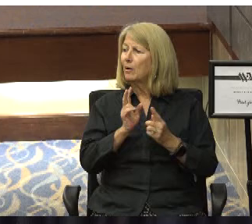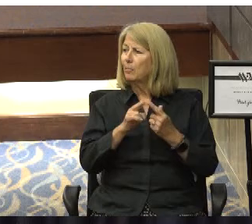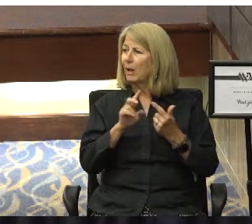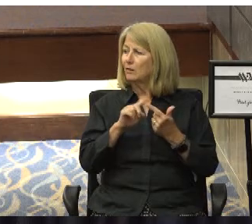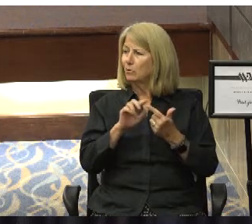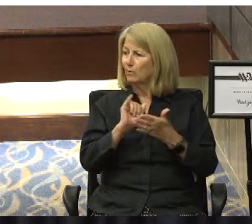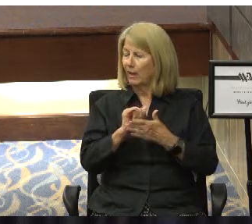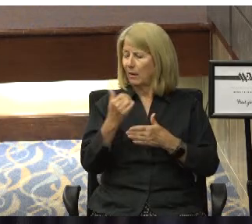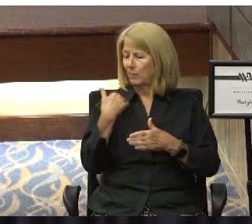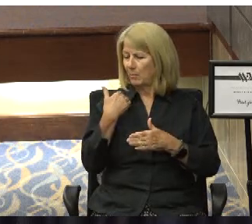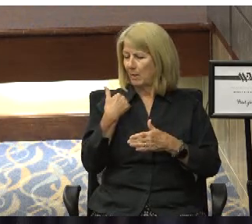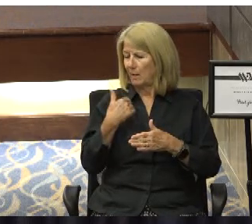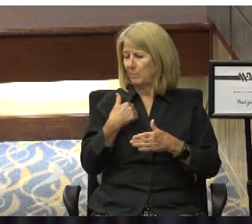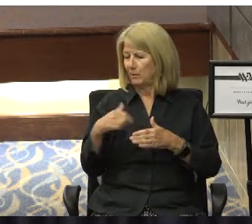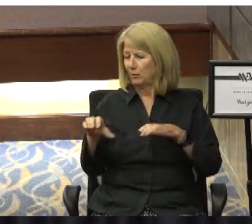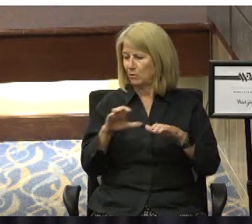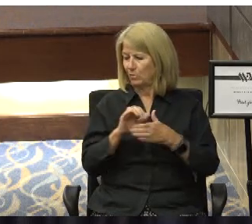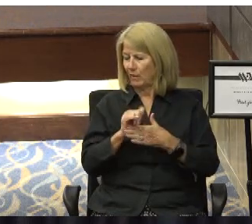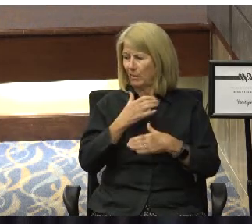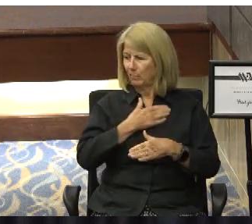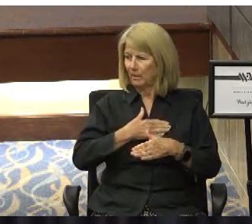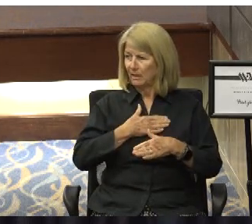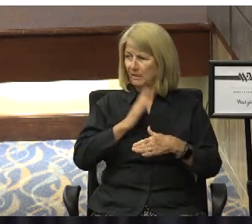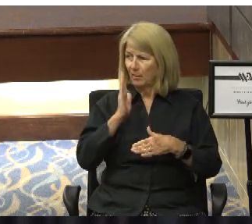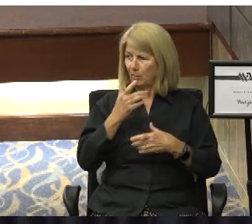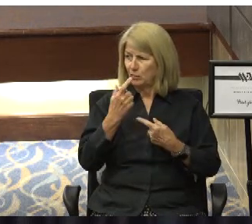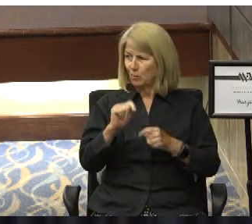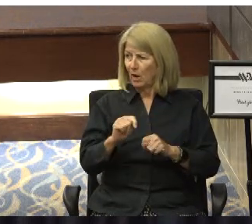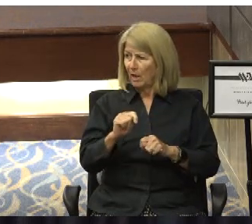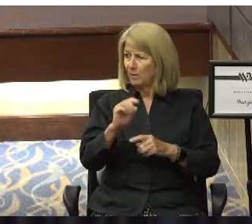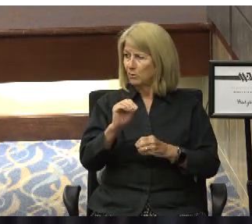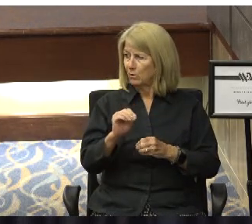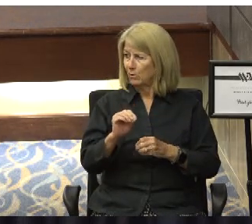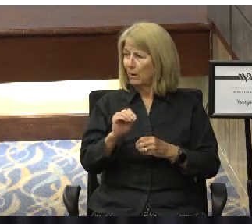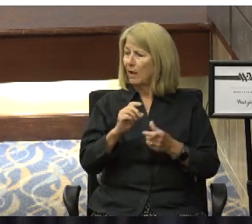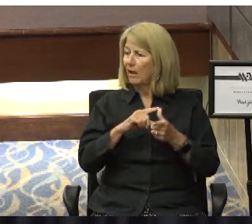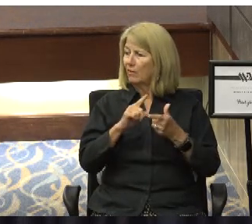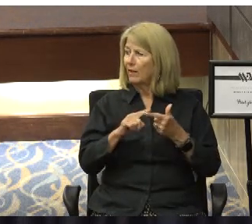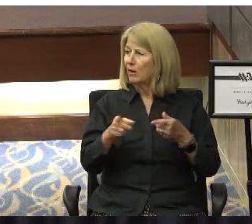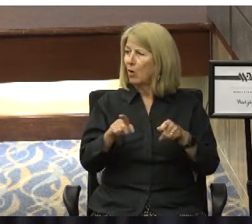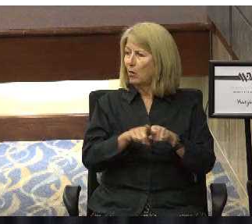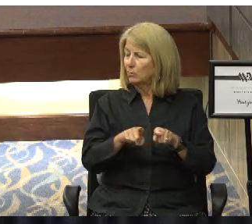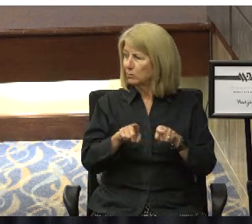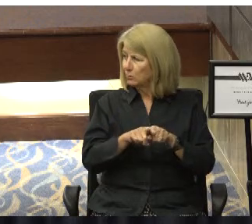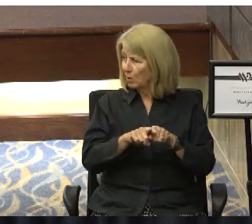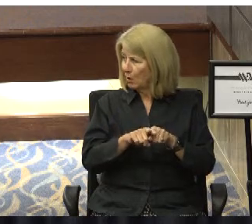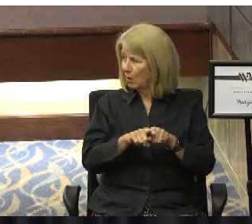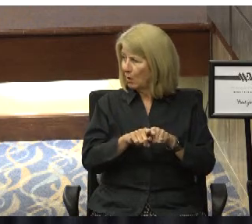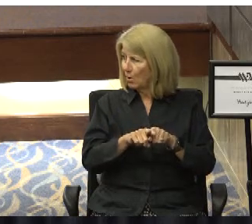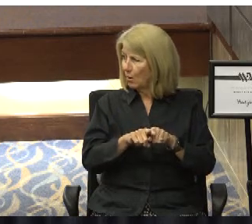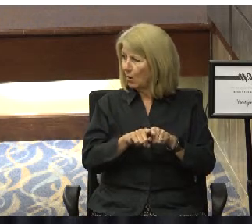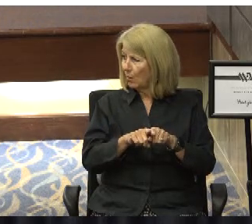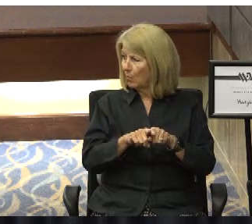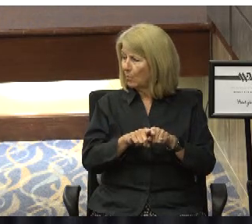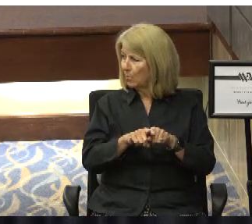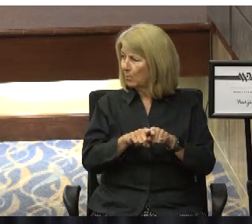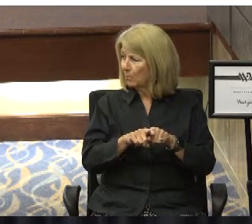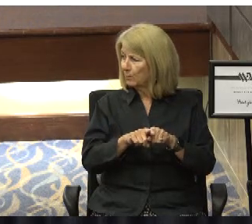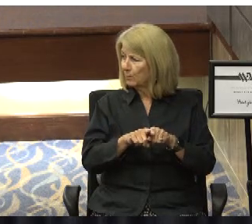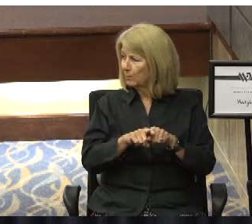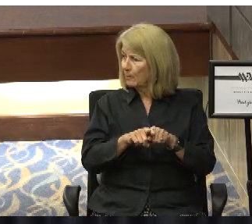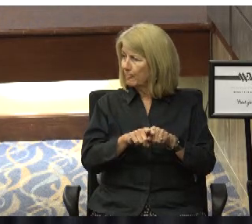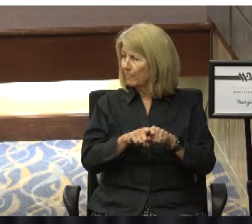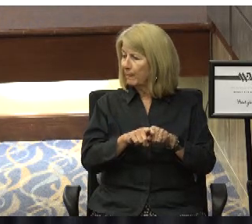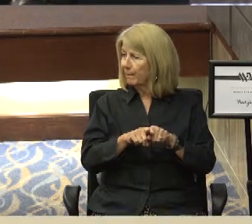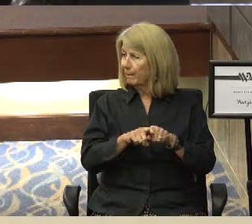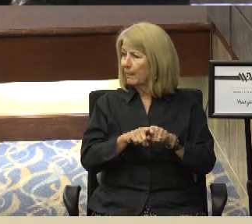please. I'll try to. And then I don't need to make this as a part of the motion, but my hope is